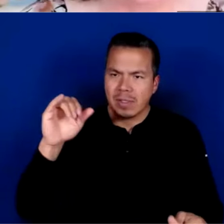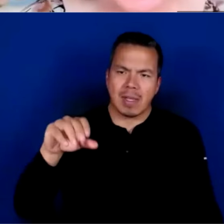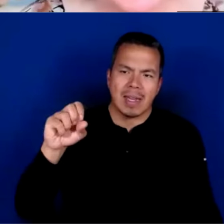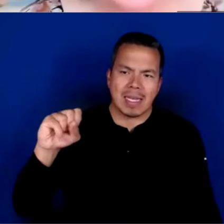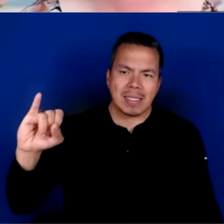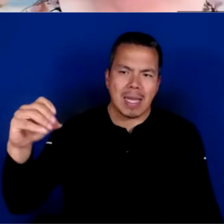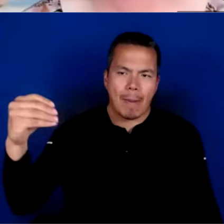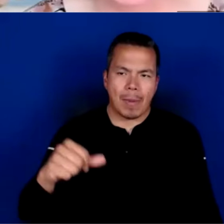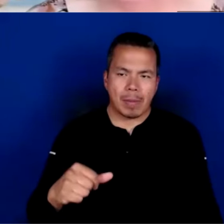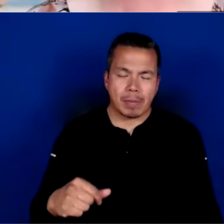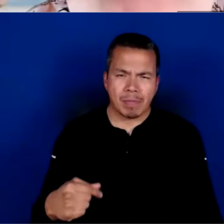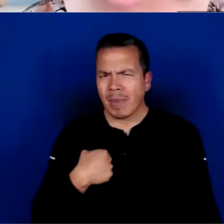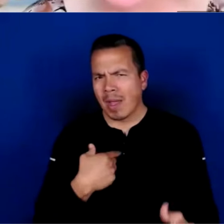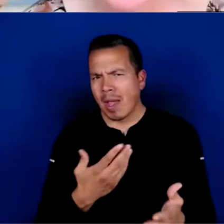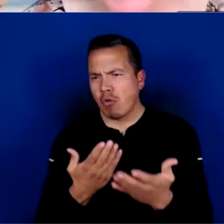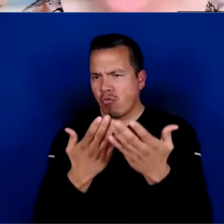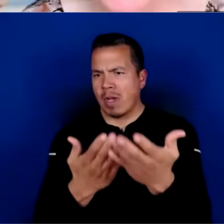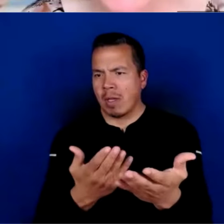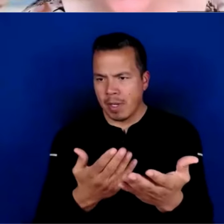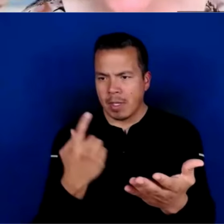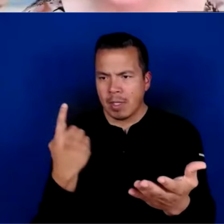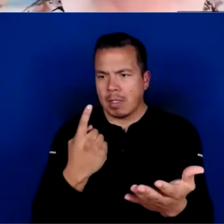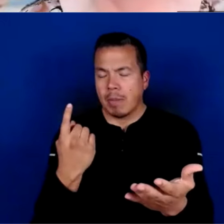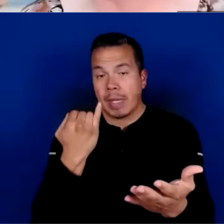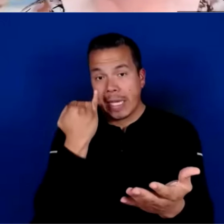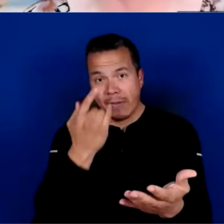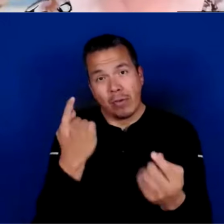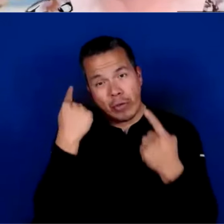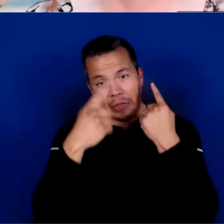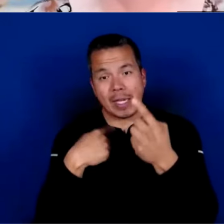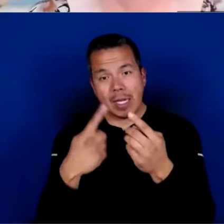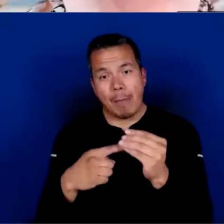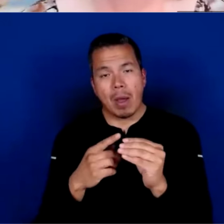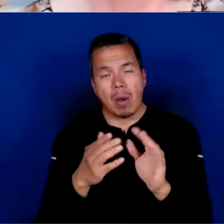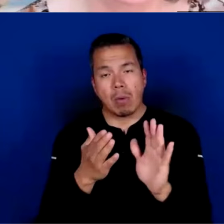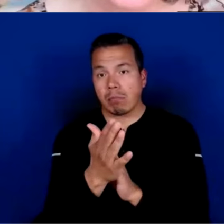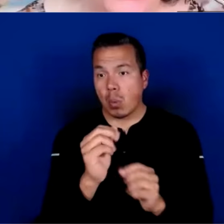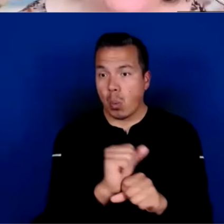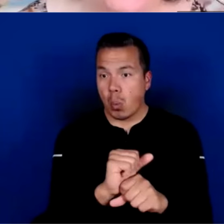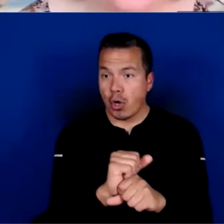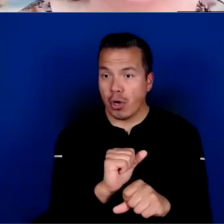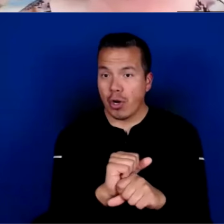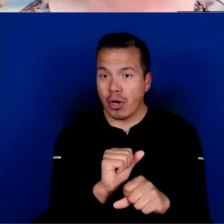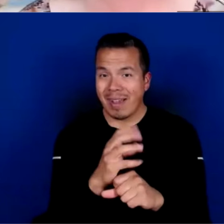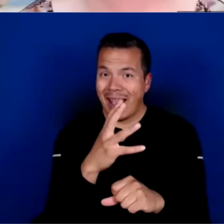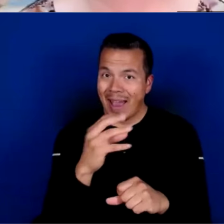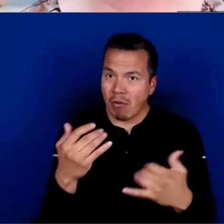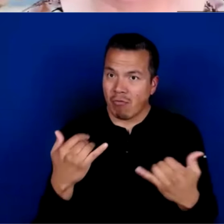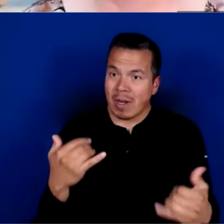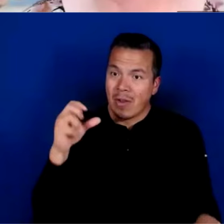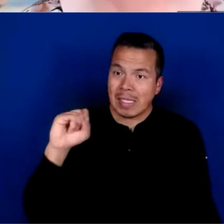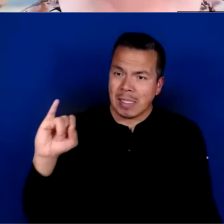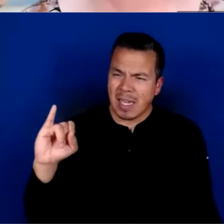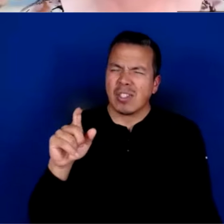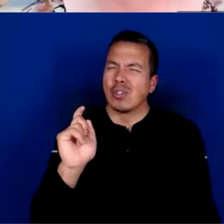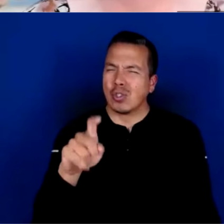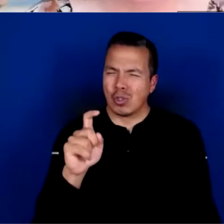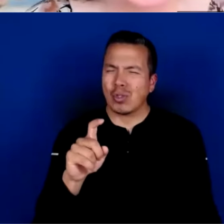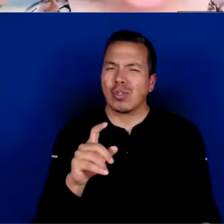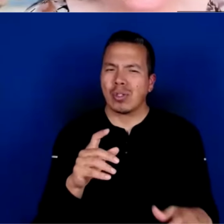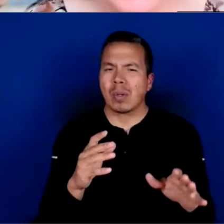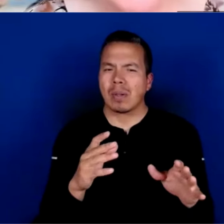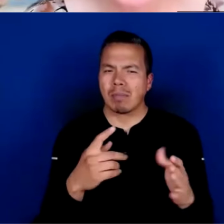really recommend is that if you're thinking about going to work and you're on SSI, that you work with a work incentive planner, somebody